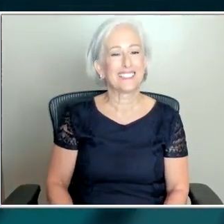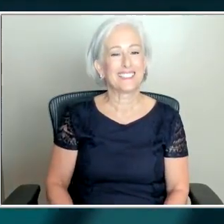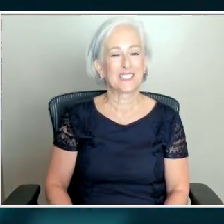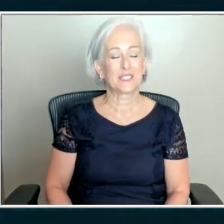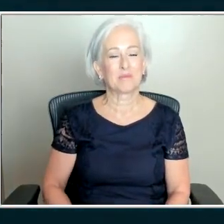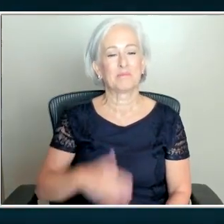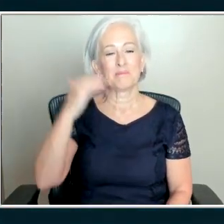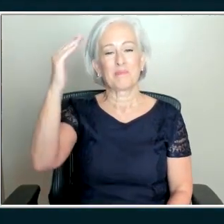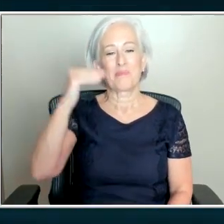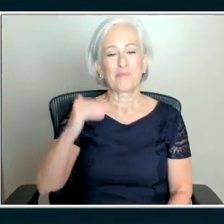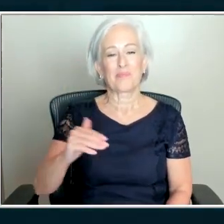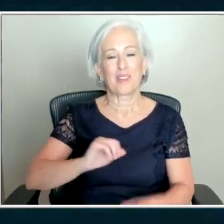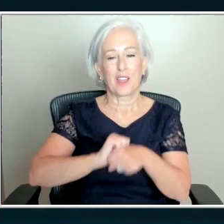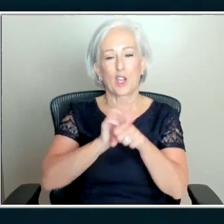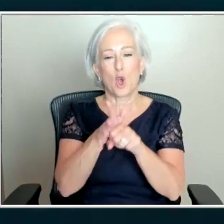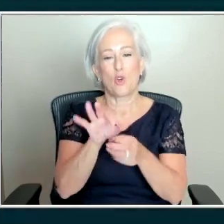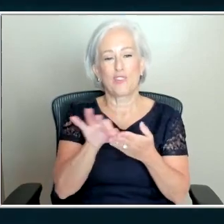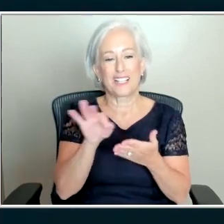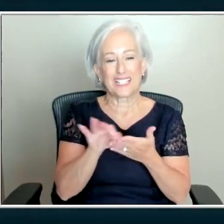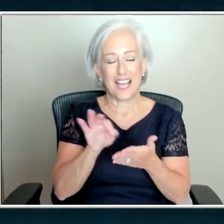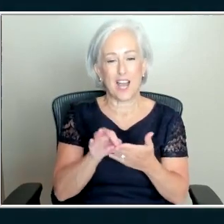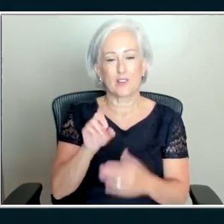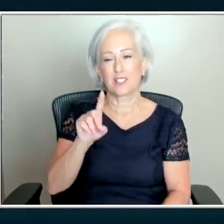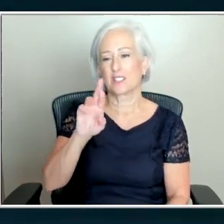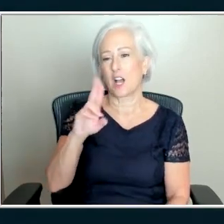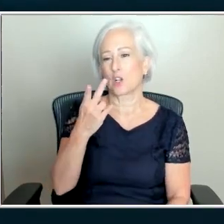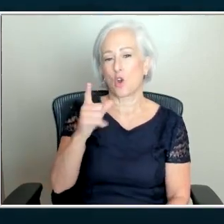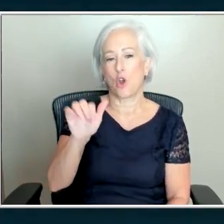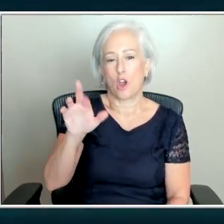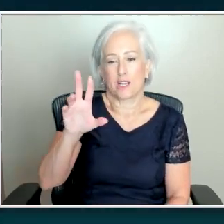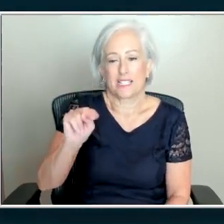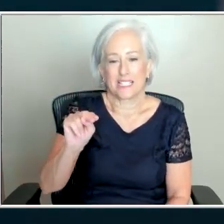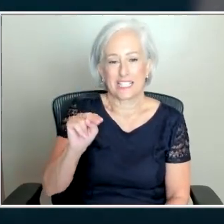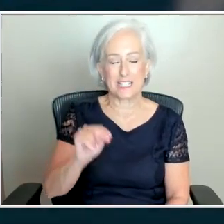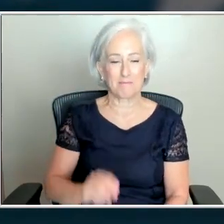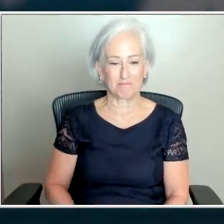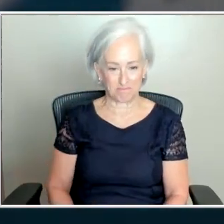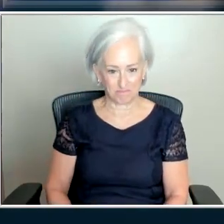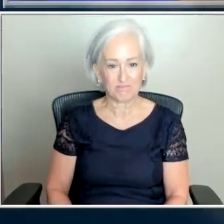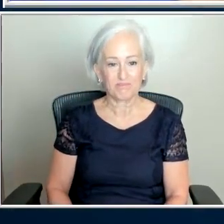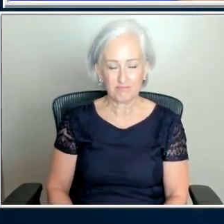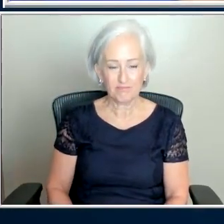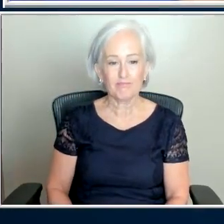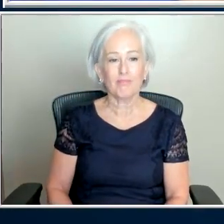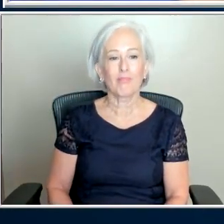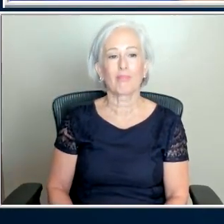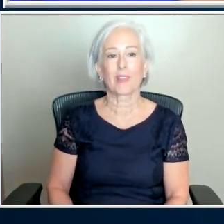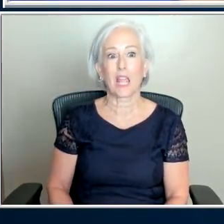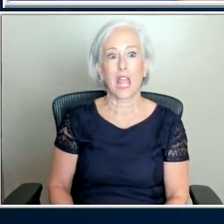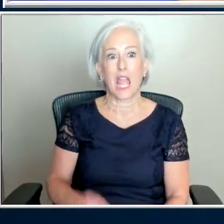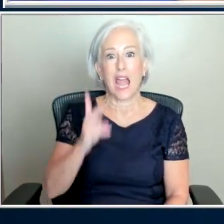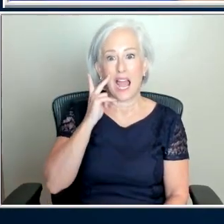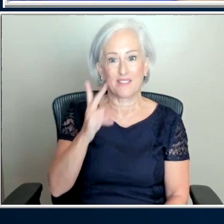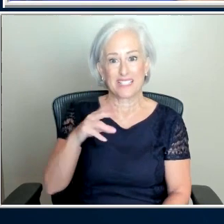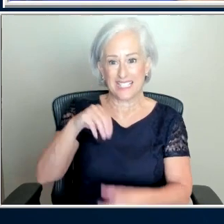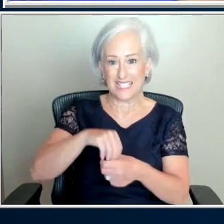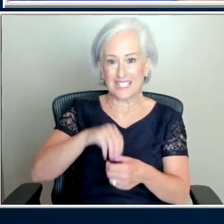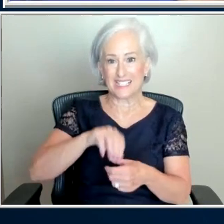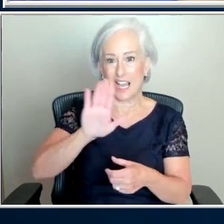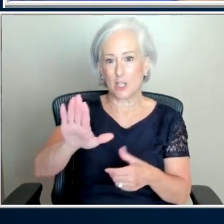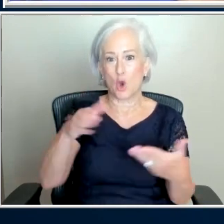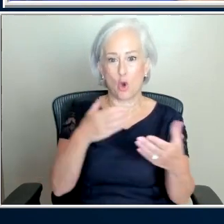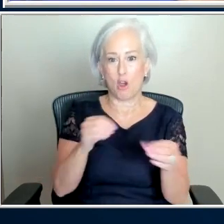thanks. All right, let's get to our COVID count. Dr. Dana Hawkinson, Medical Director of Infection Prevention and Control. And my friend, let me tell you, I have seen the inside of your office. Not much